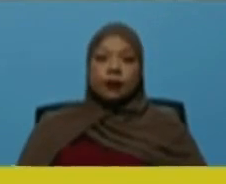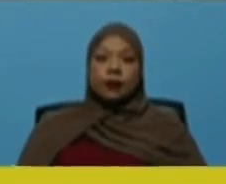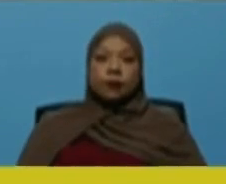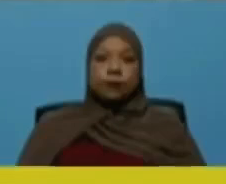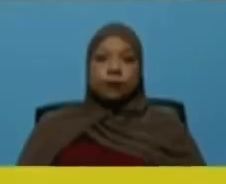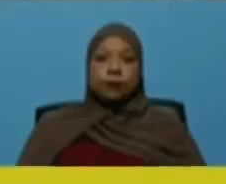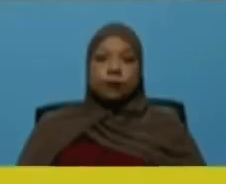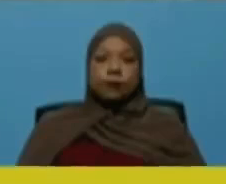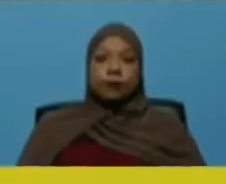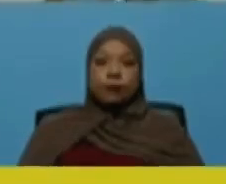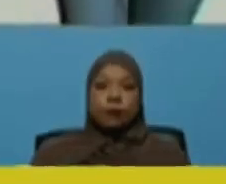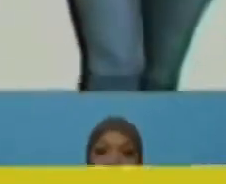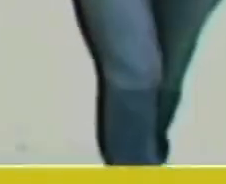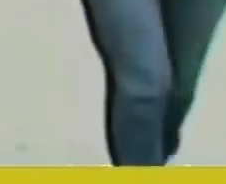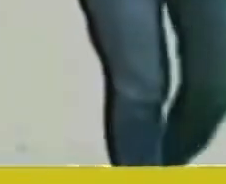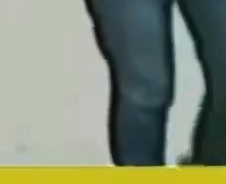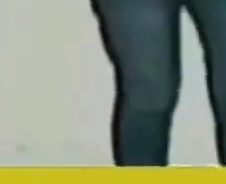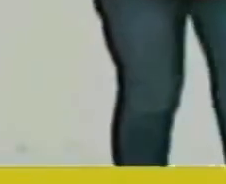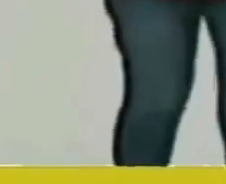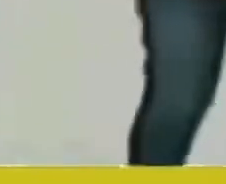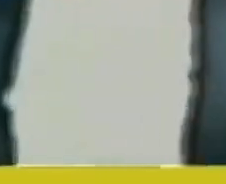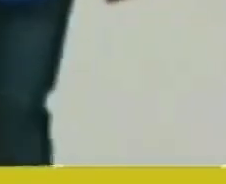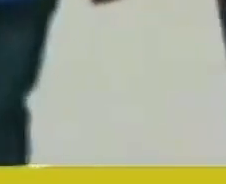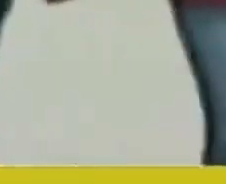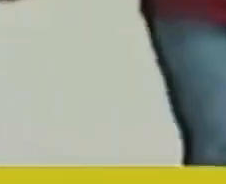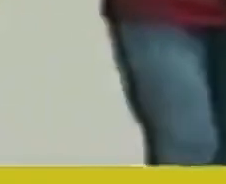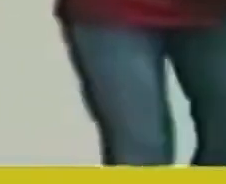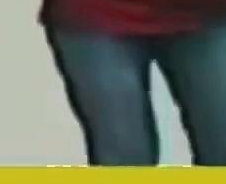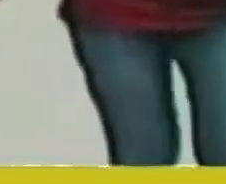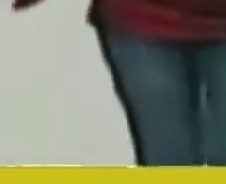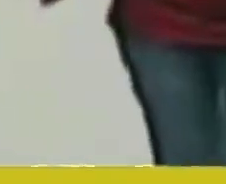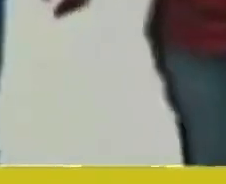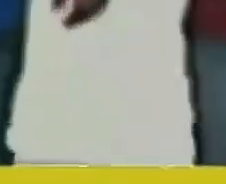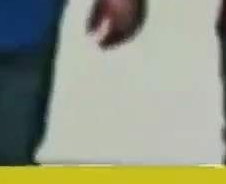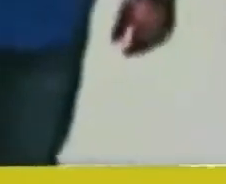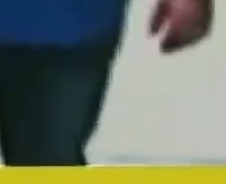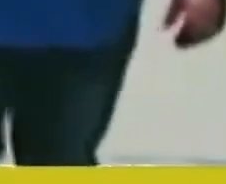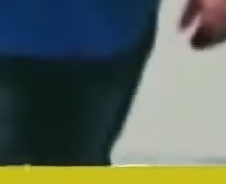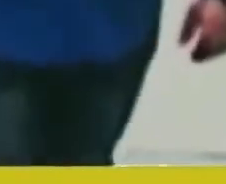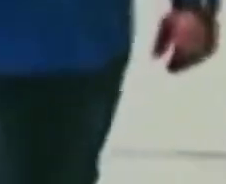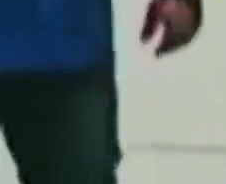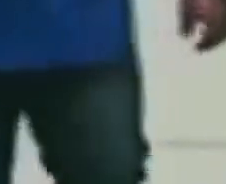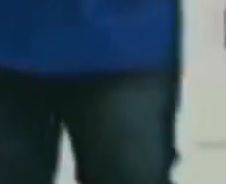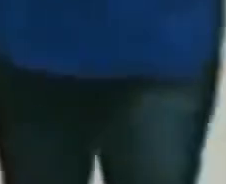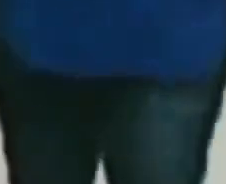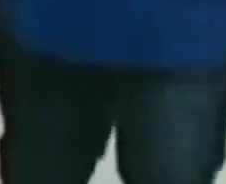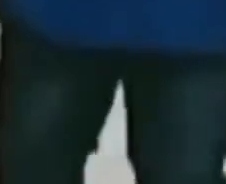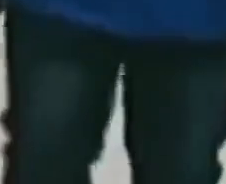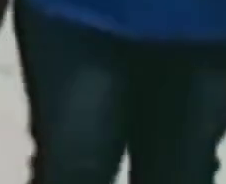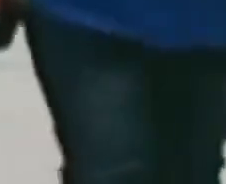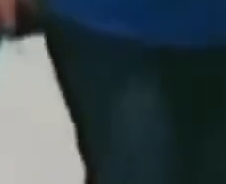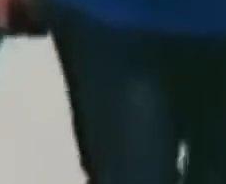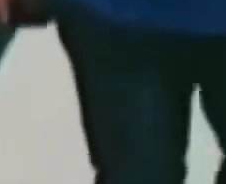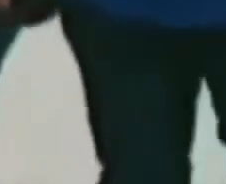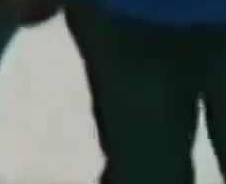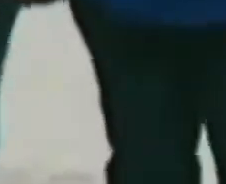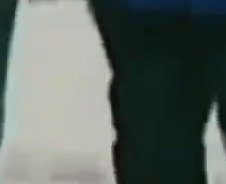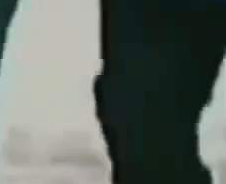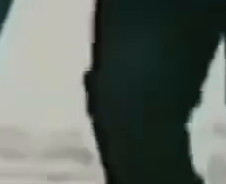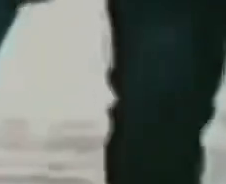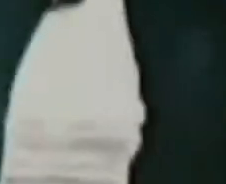We were listening to declarations of the President of Venezuela from this educational unity in El